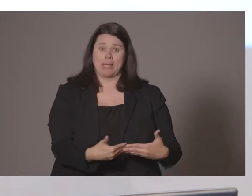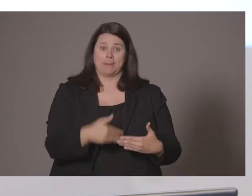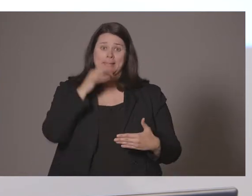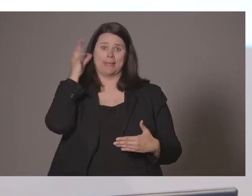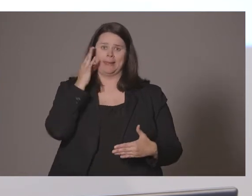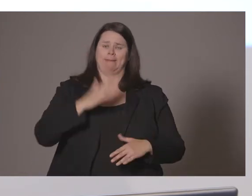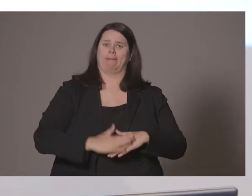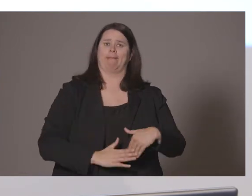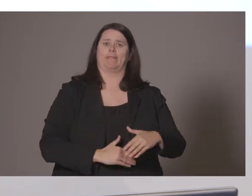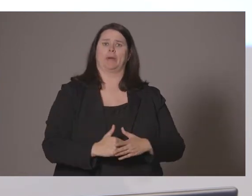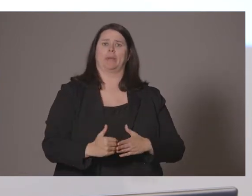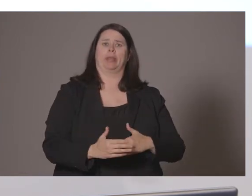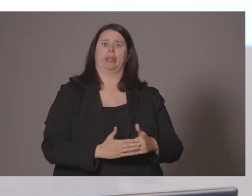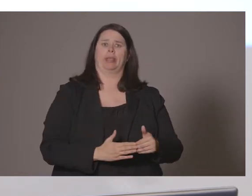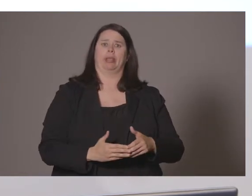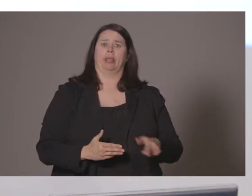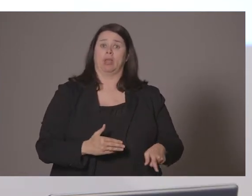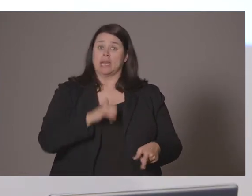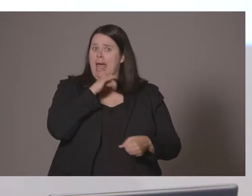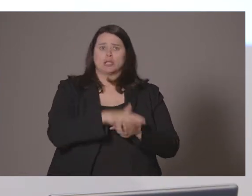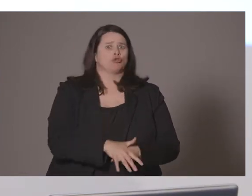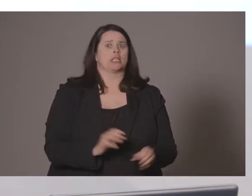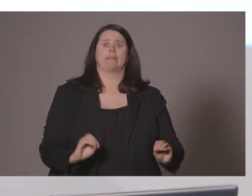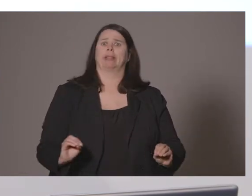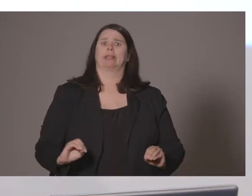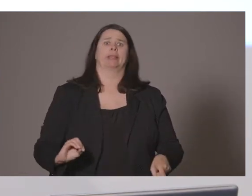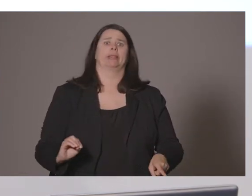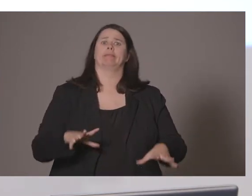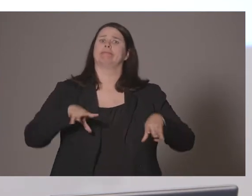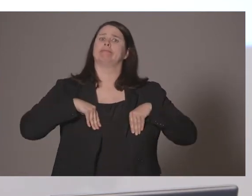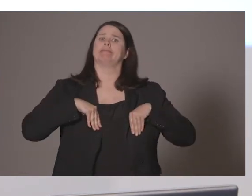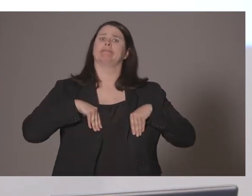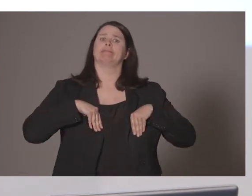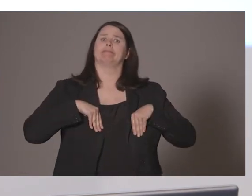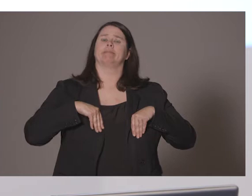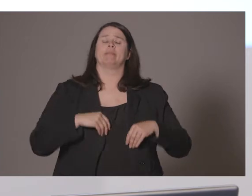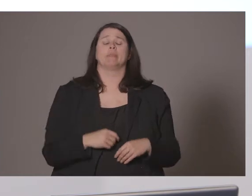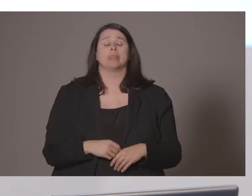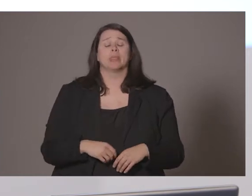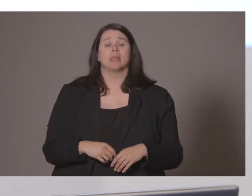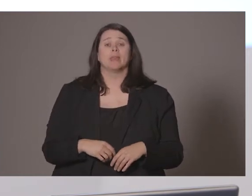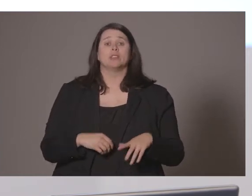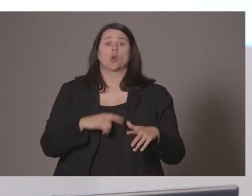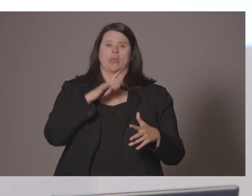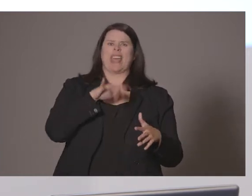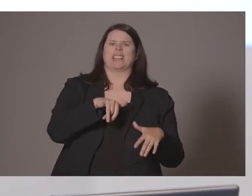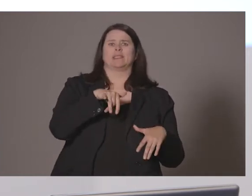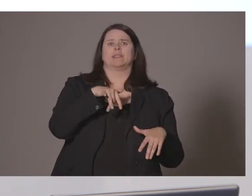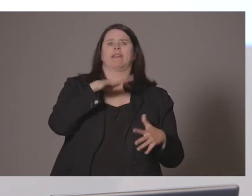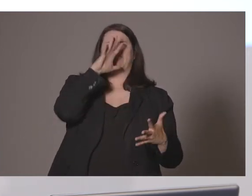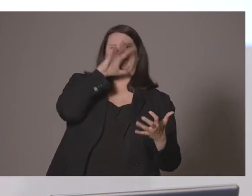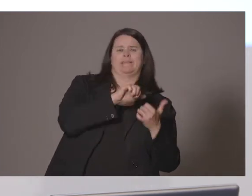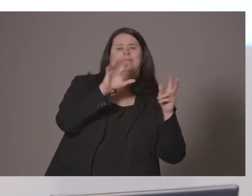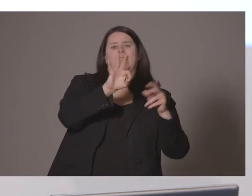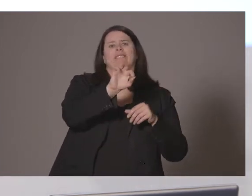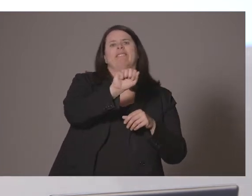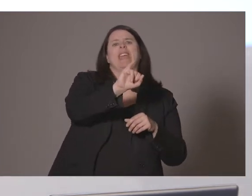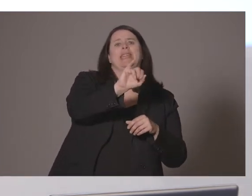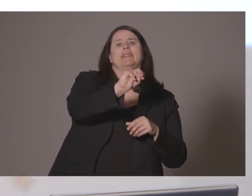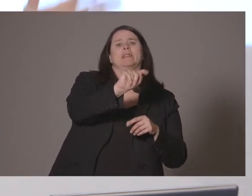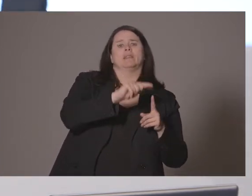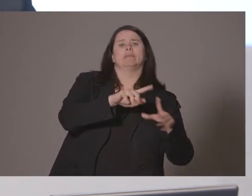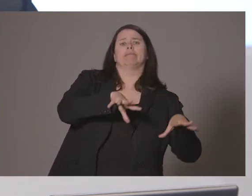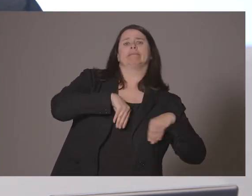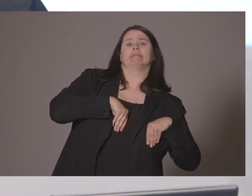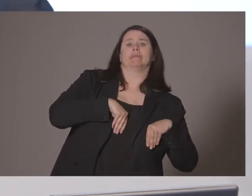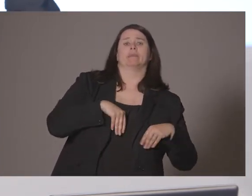the stress that is important. And then fawn is the last option. Fawn is the experience